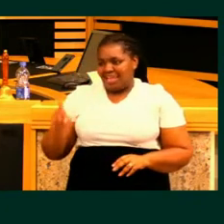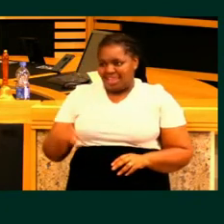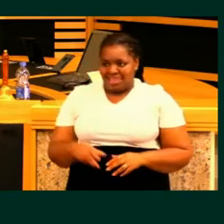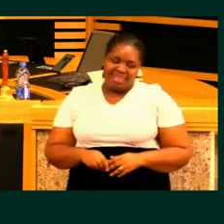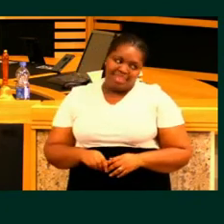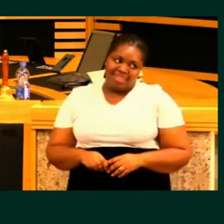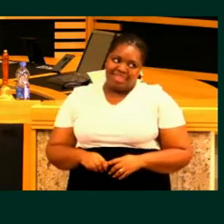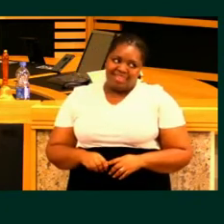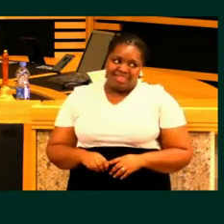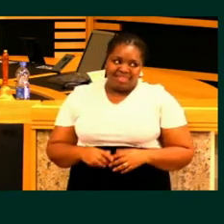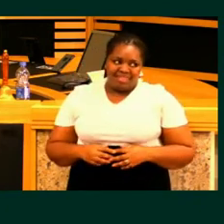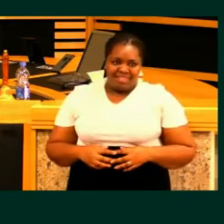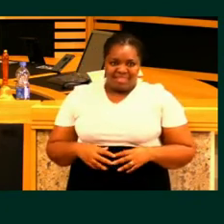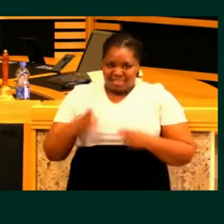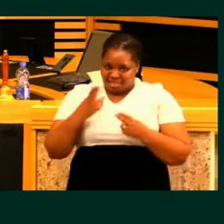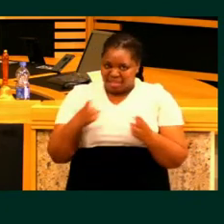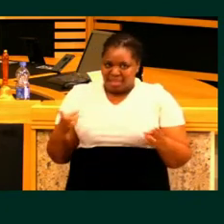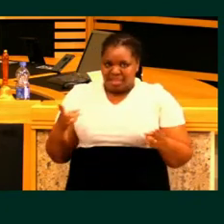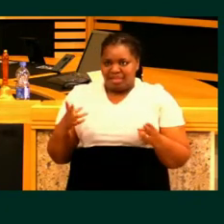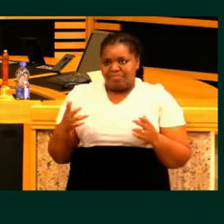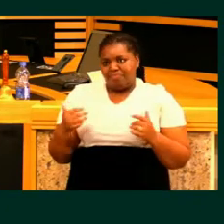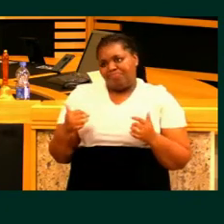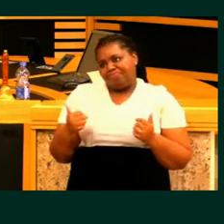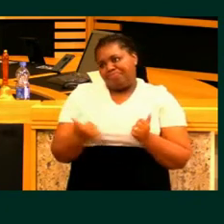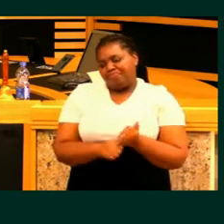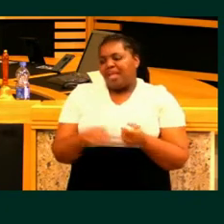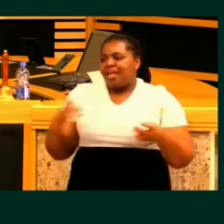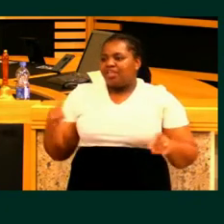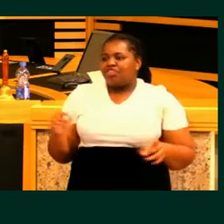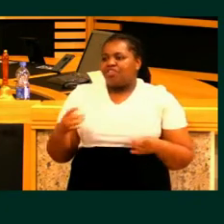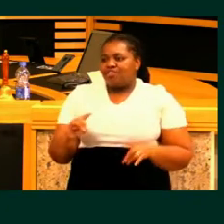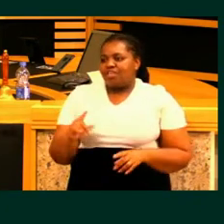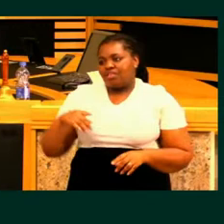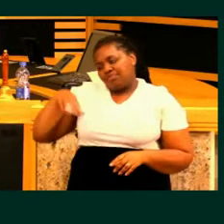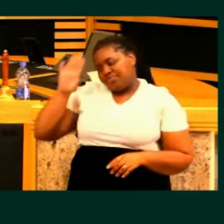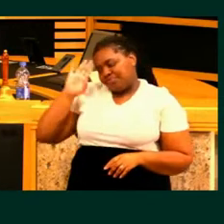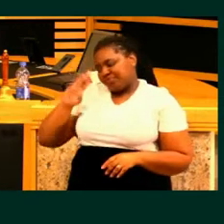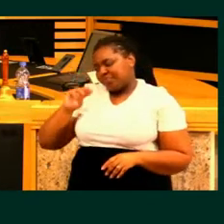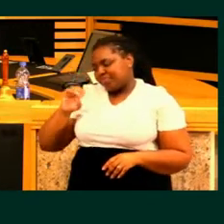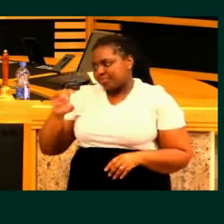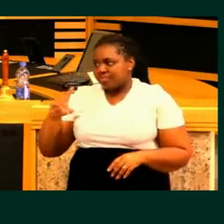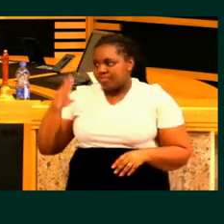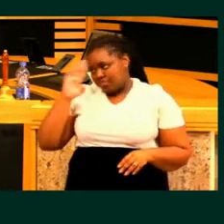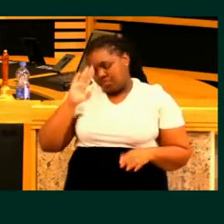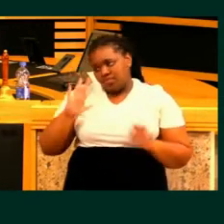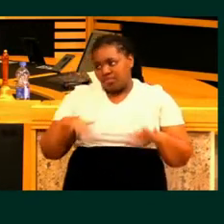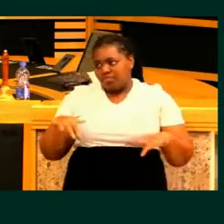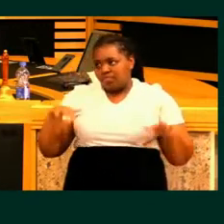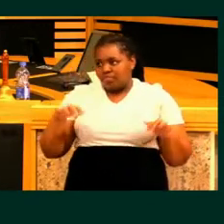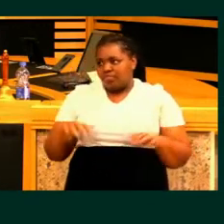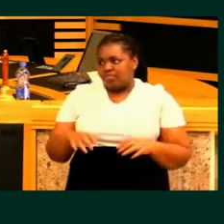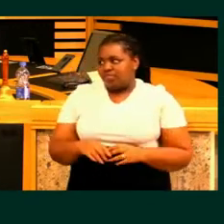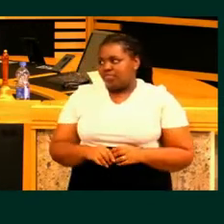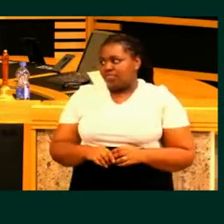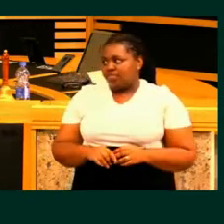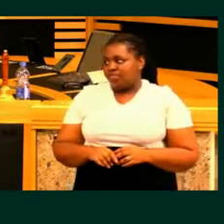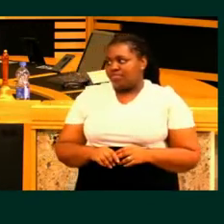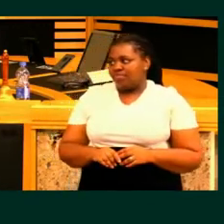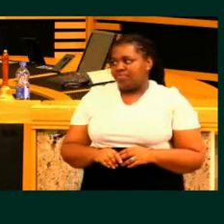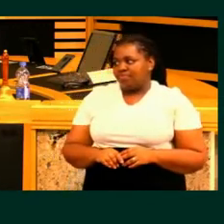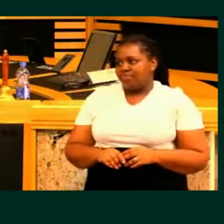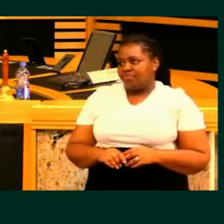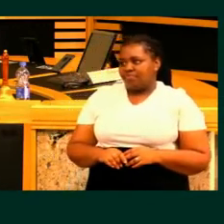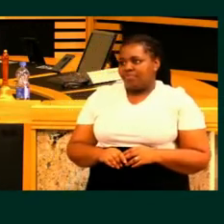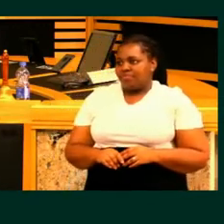uh The Honorable Deputy chair of chairs acting Premier mses members of AUST house staff and members of the